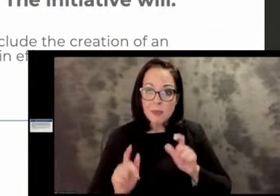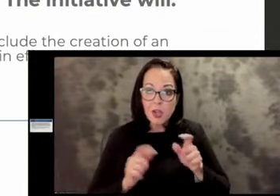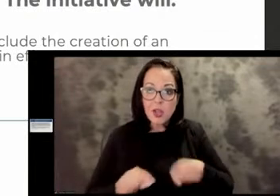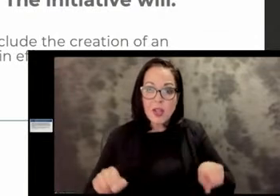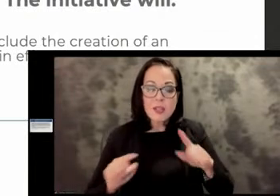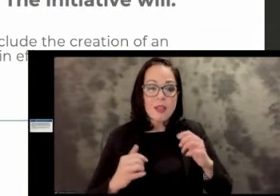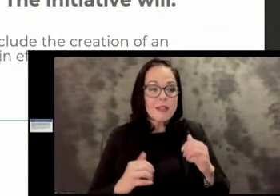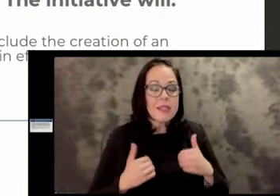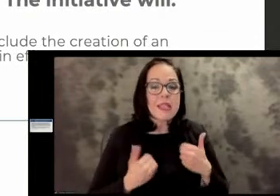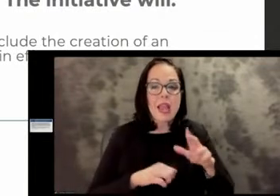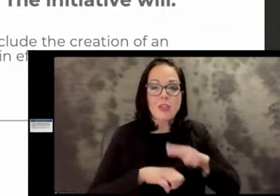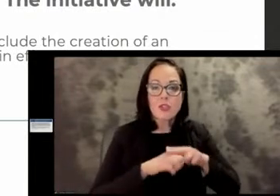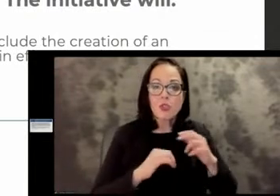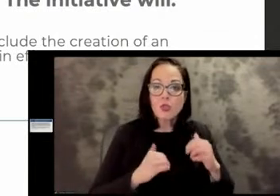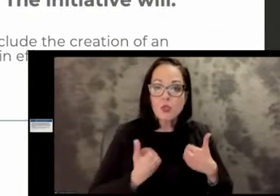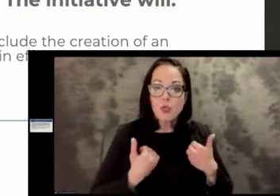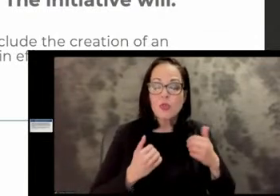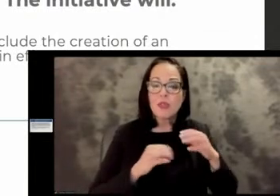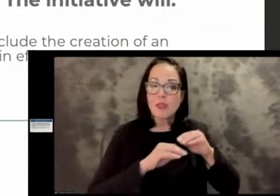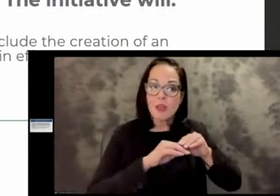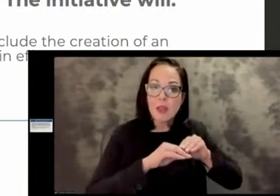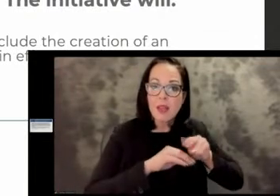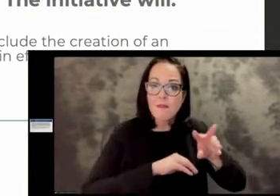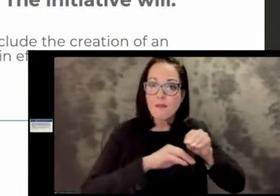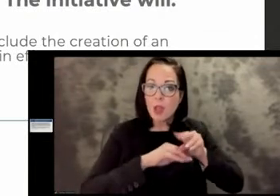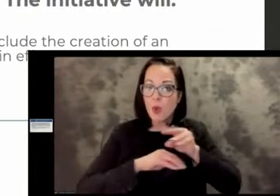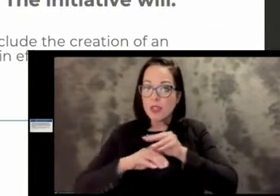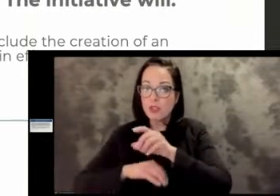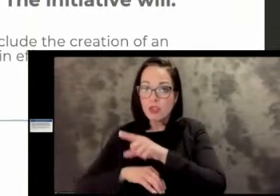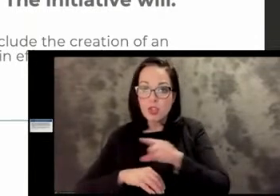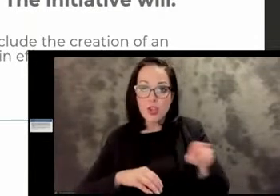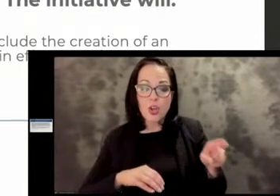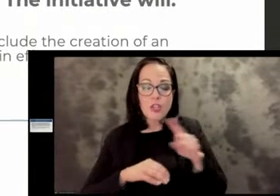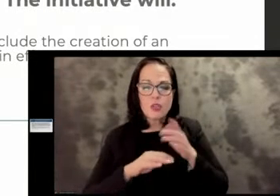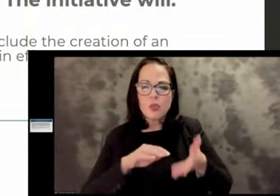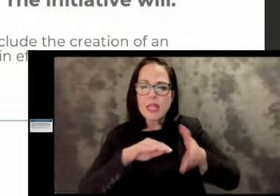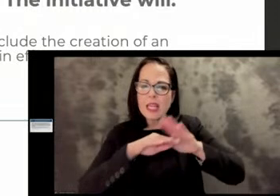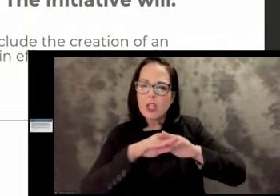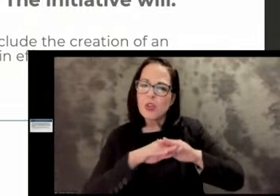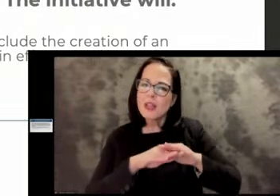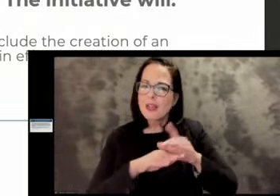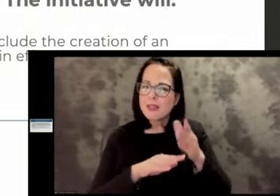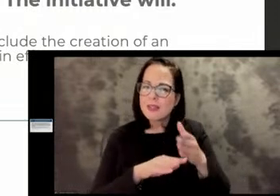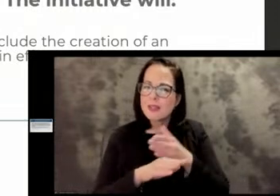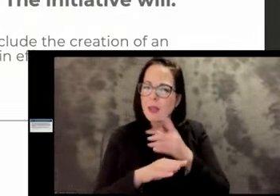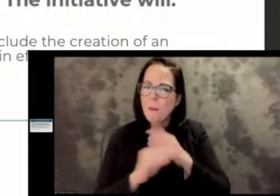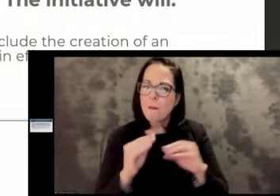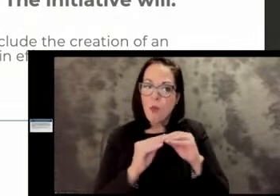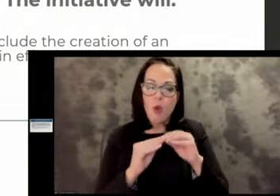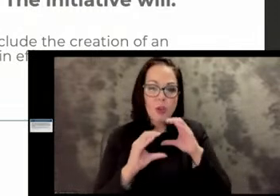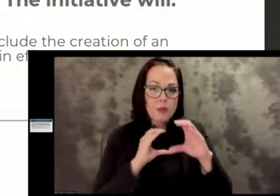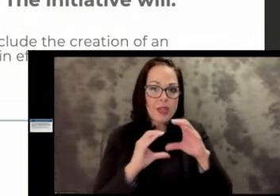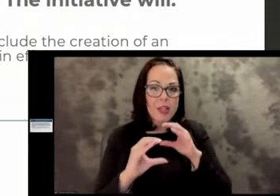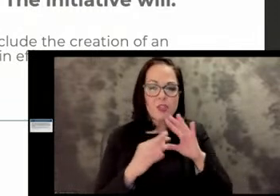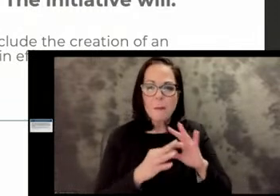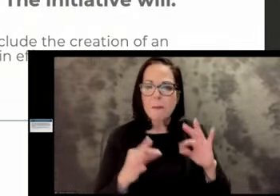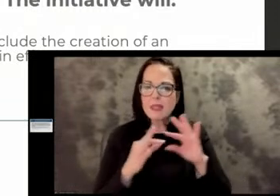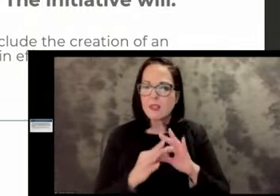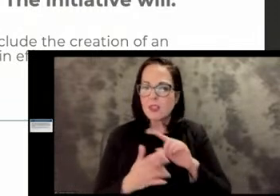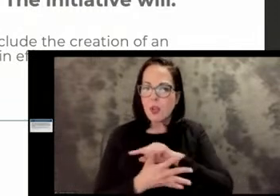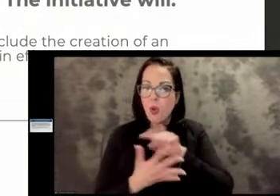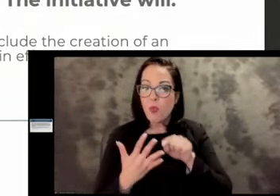youth-led organizations and influencers to increase direct education and messaging around these issues of